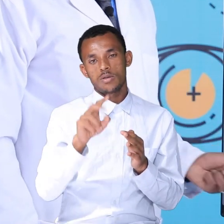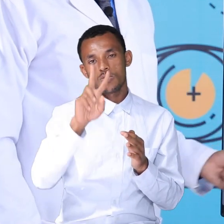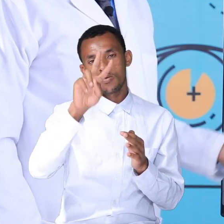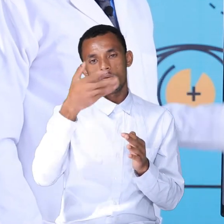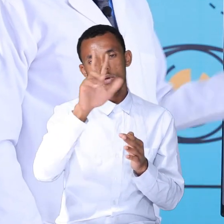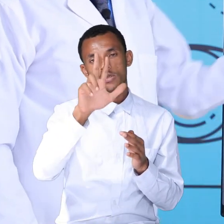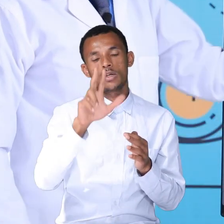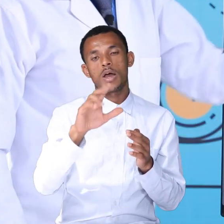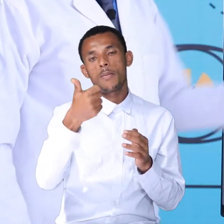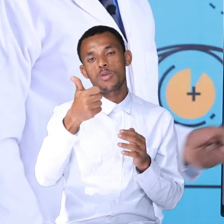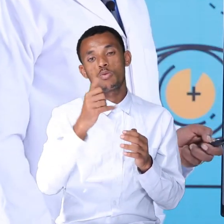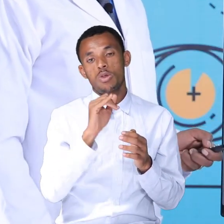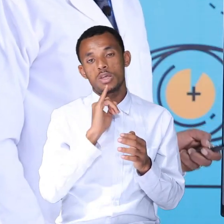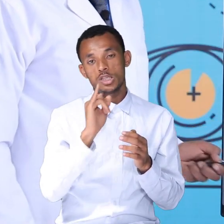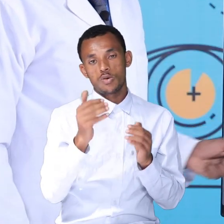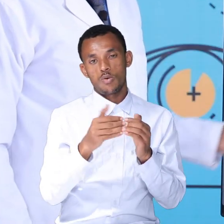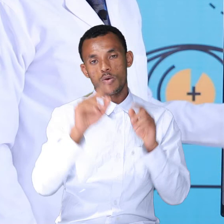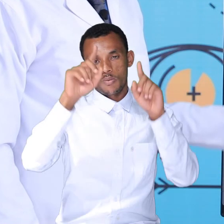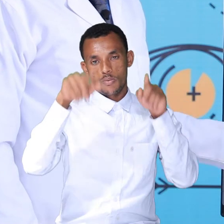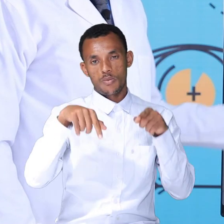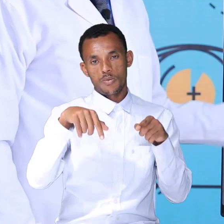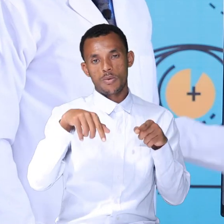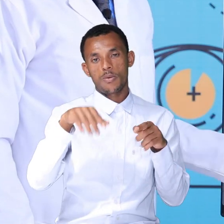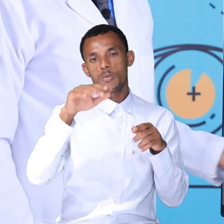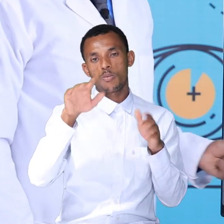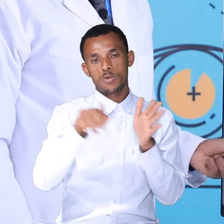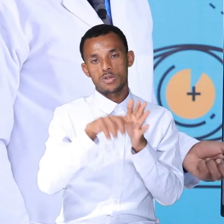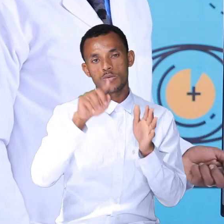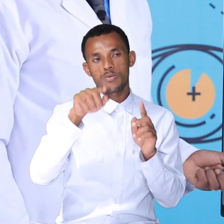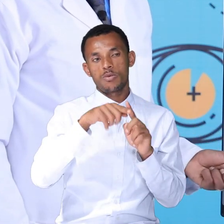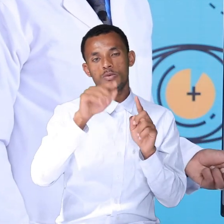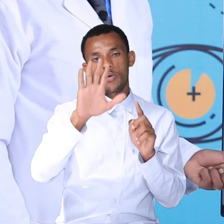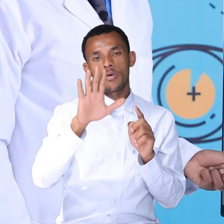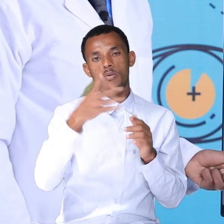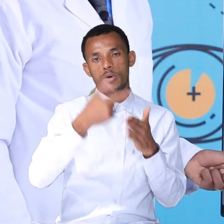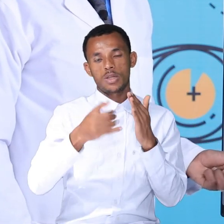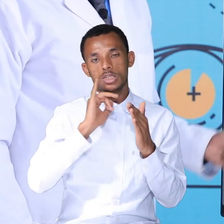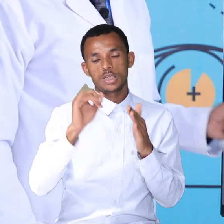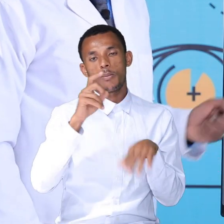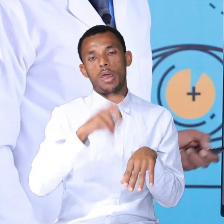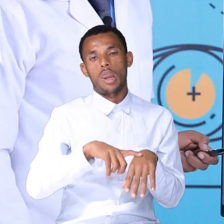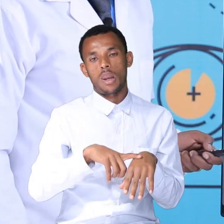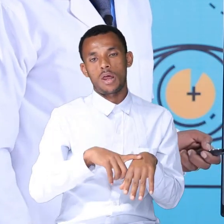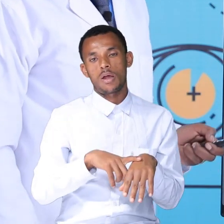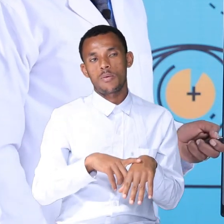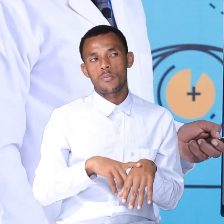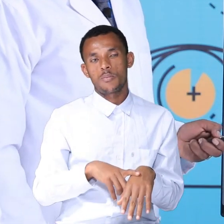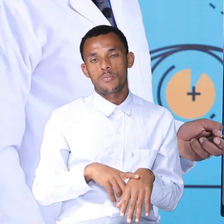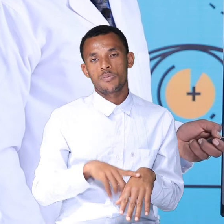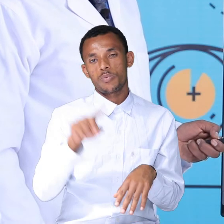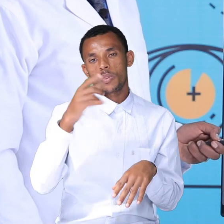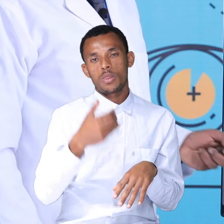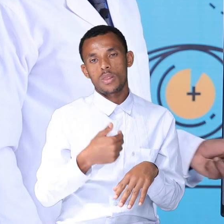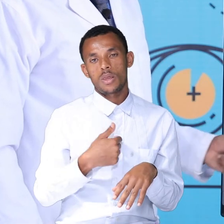3x. What is the amplitude when you say the absolute value 5 positive 5? What is the period when you